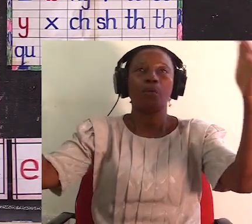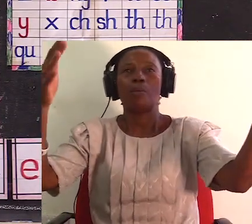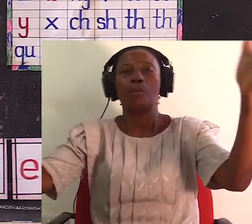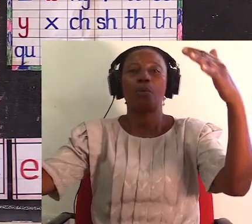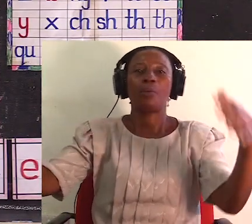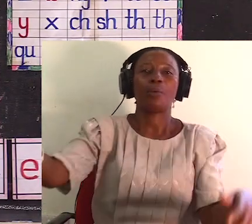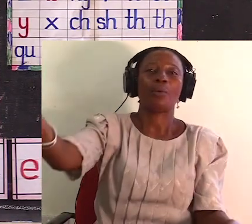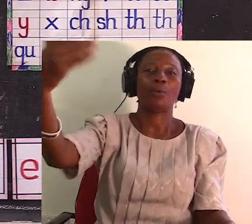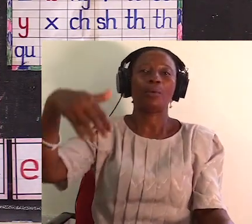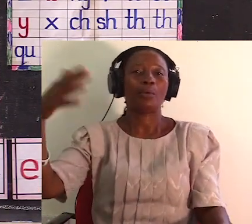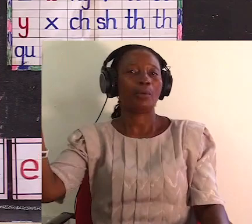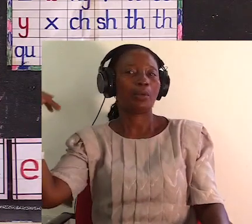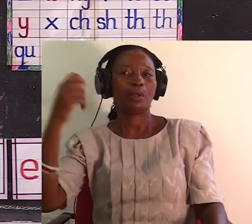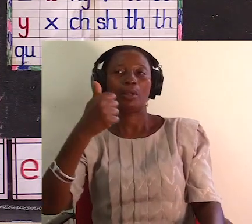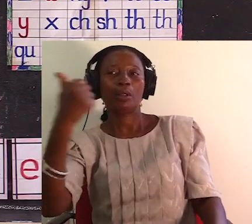out.